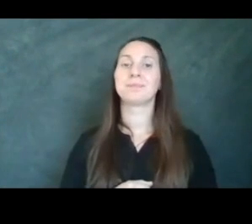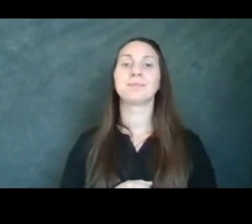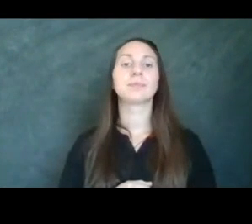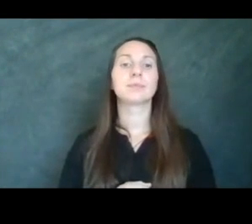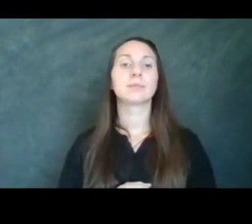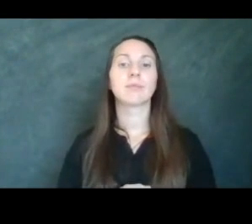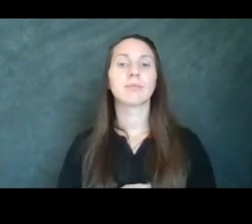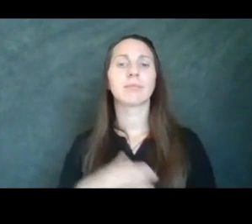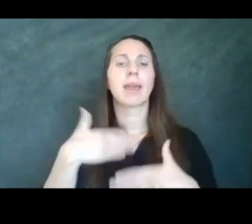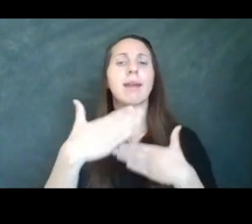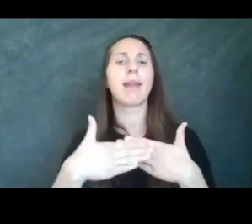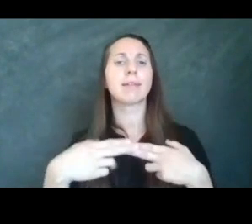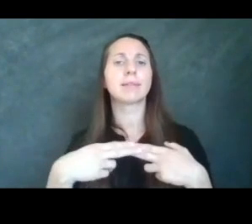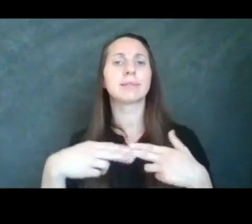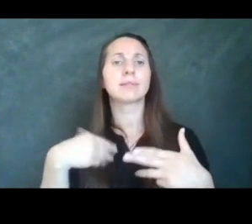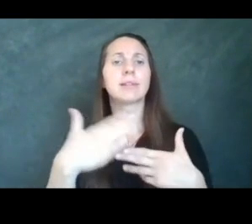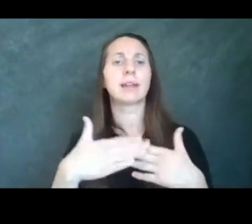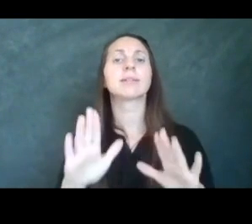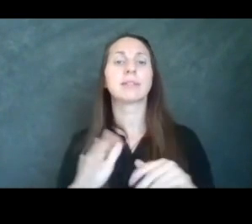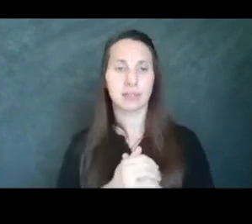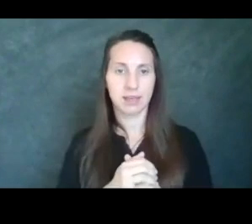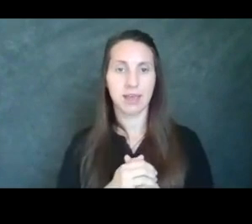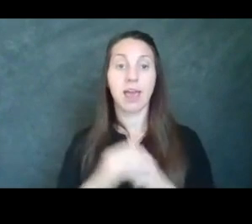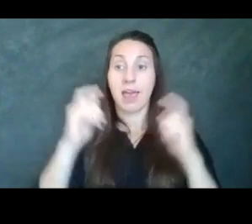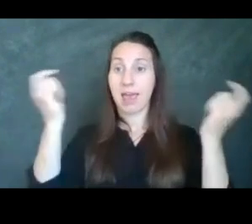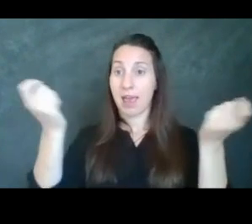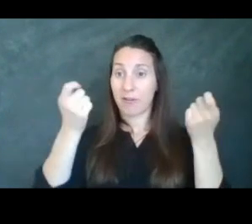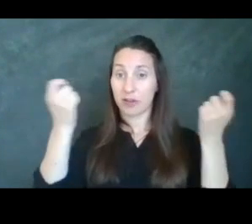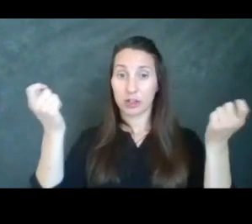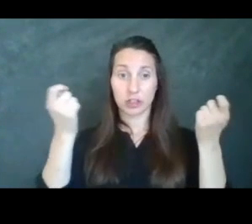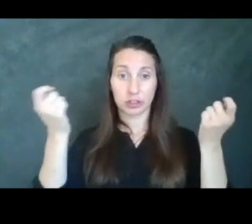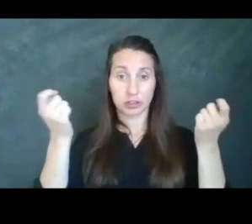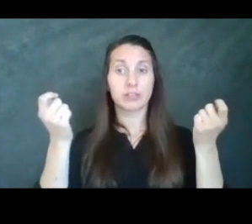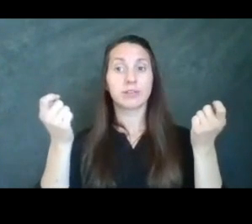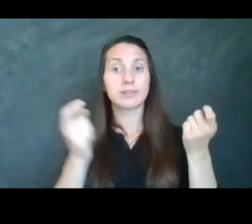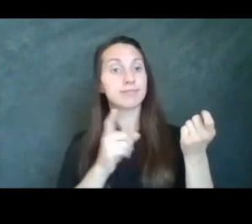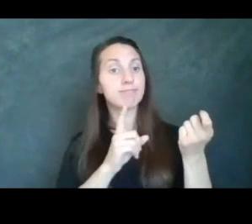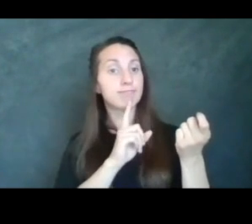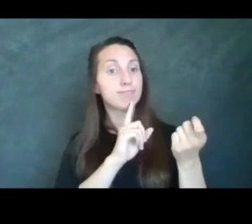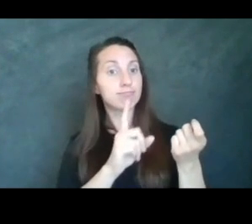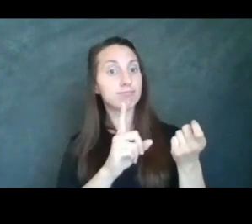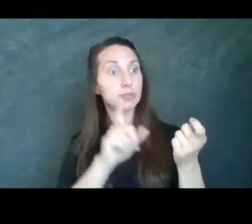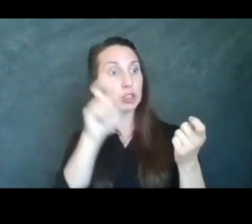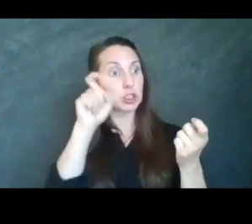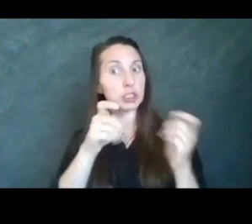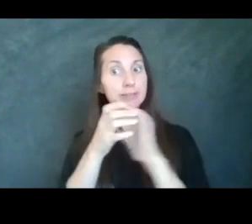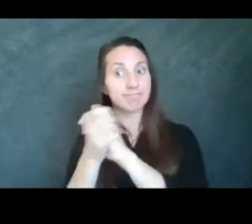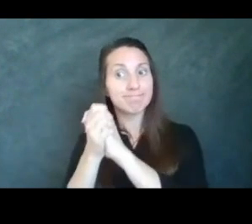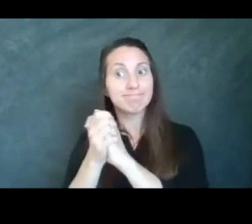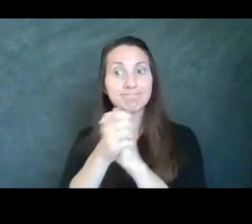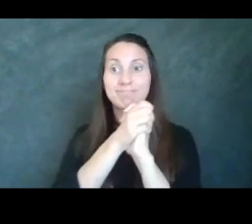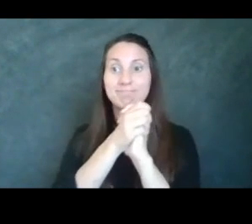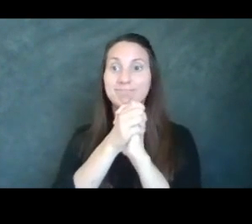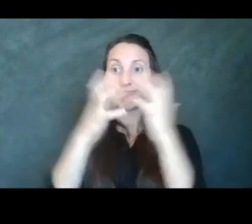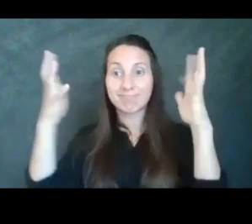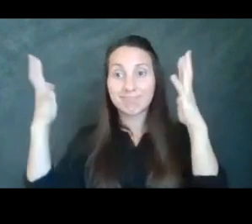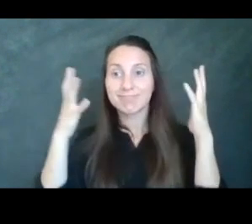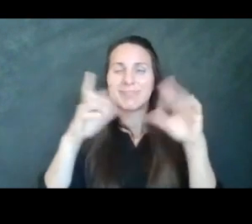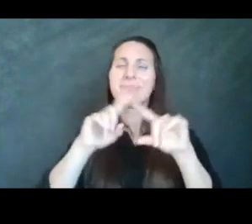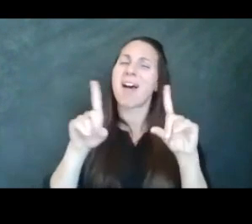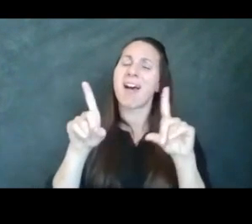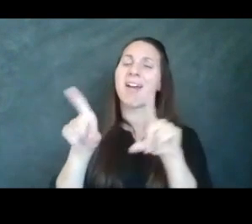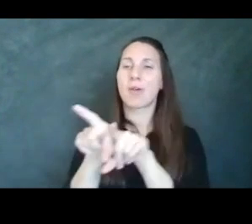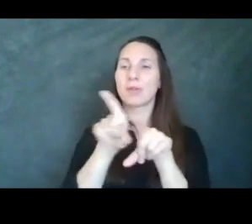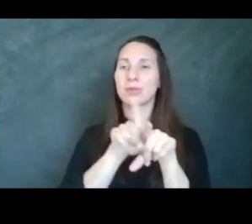Anniversaries, next slide. Anniversaries are a time to celebrate, but they're also a time to